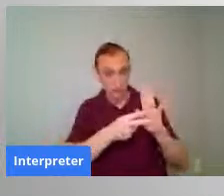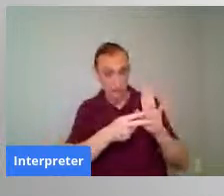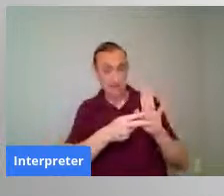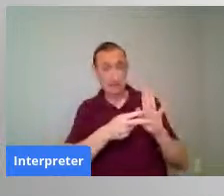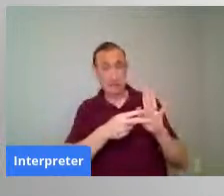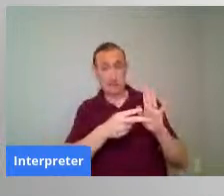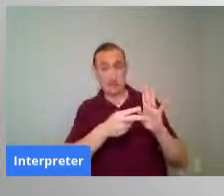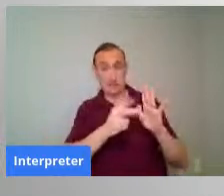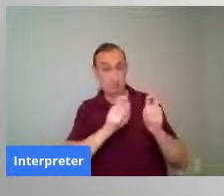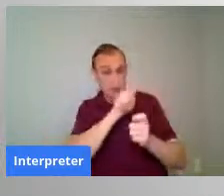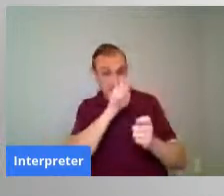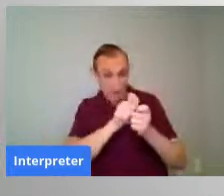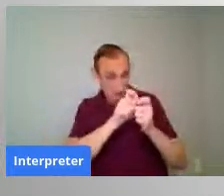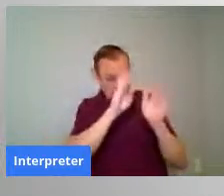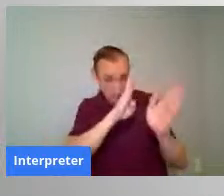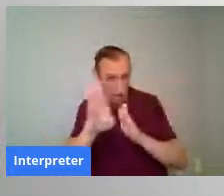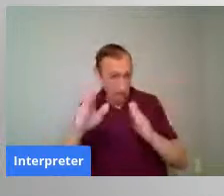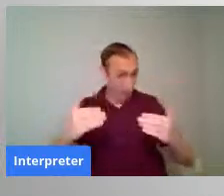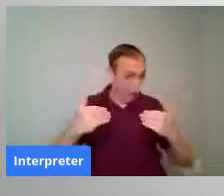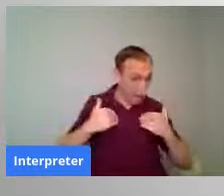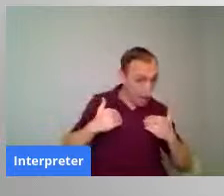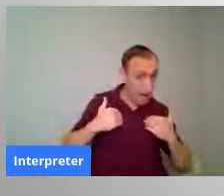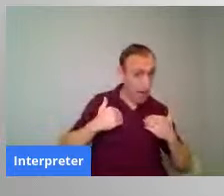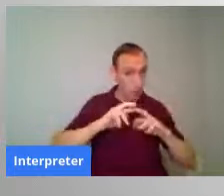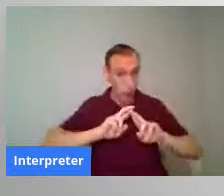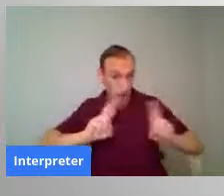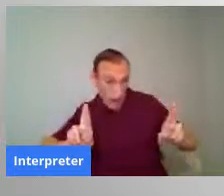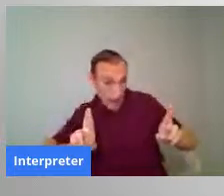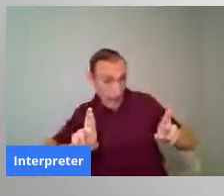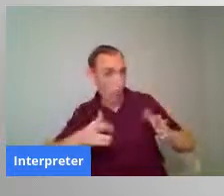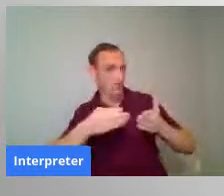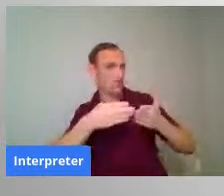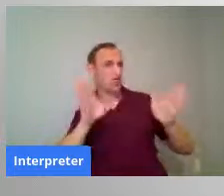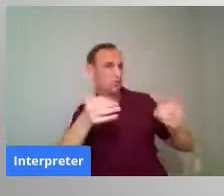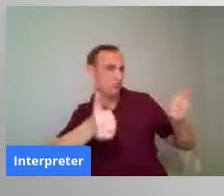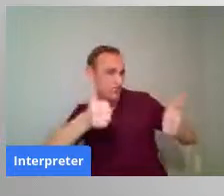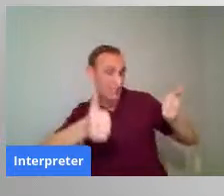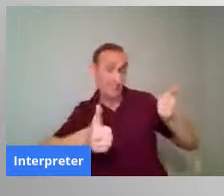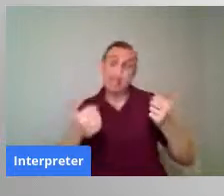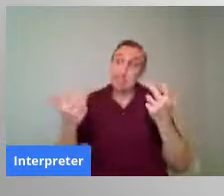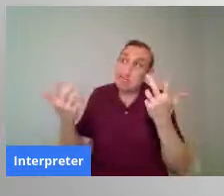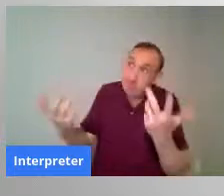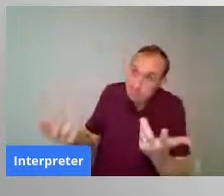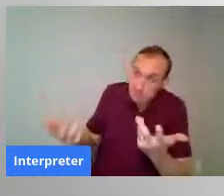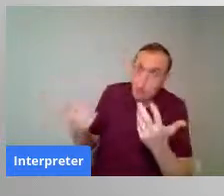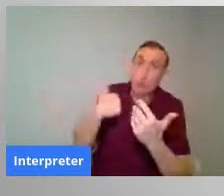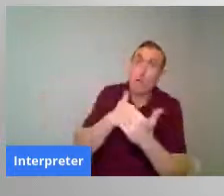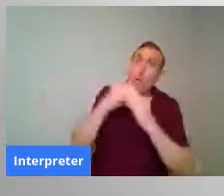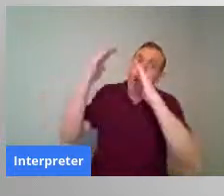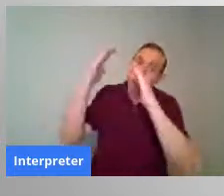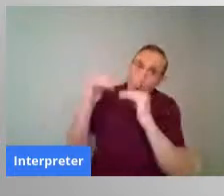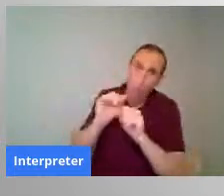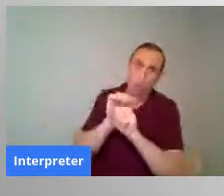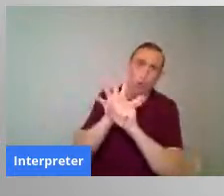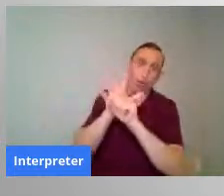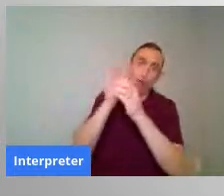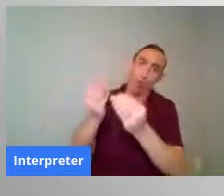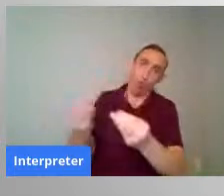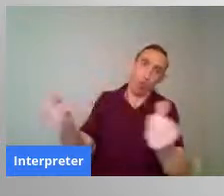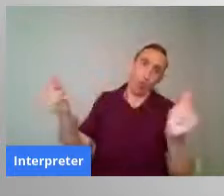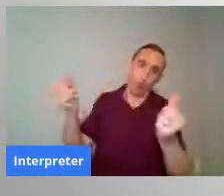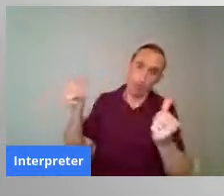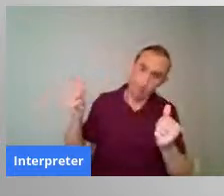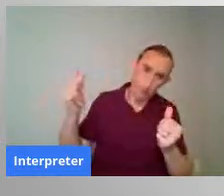general? I just think we've all hoping this will just go away and we can get back to normal. And I think